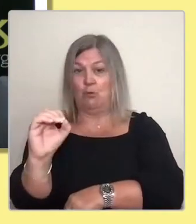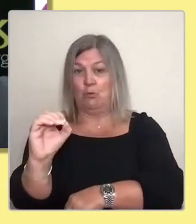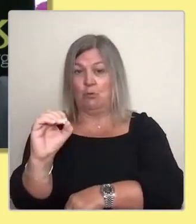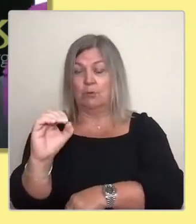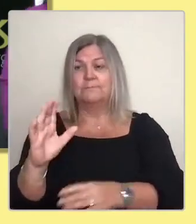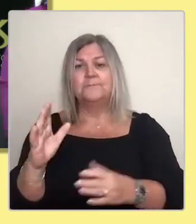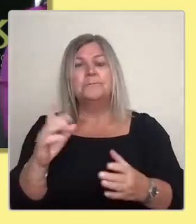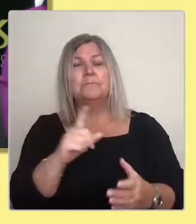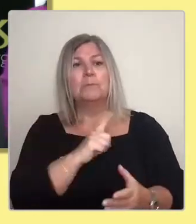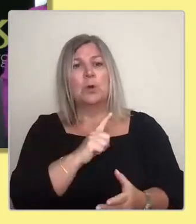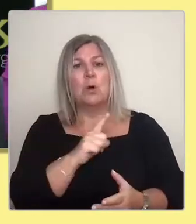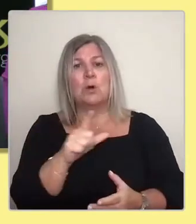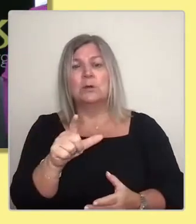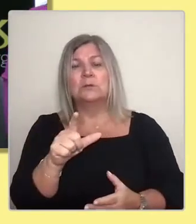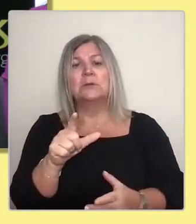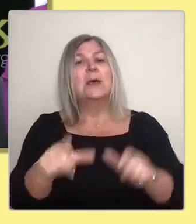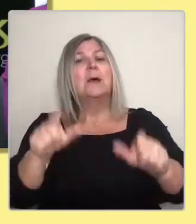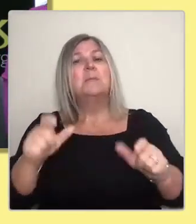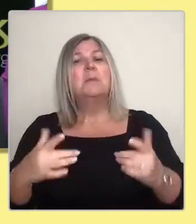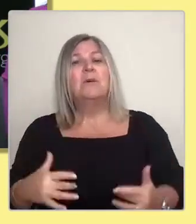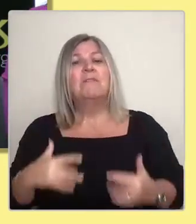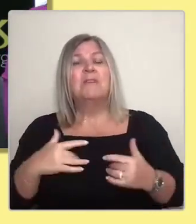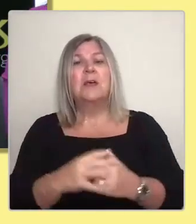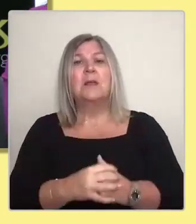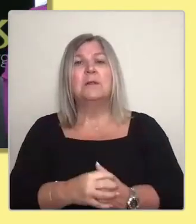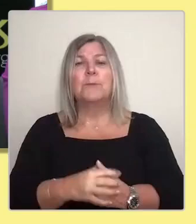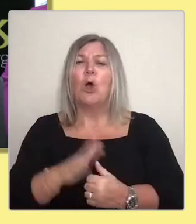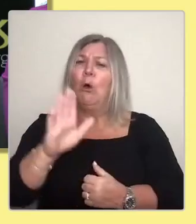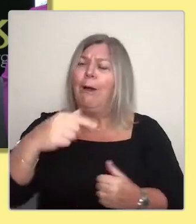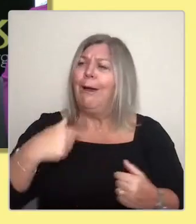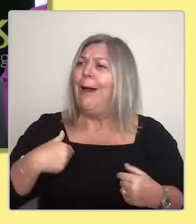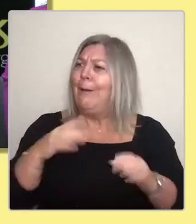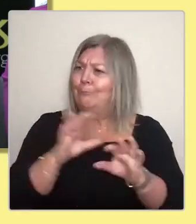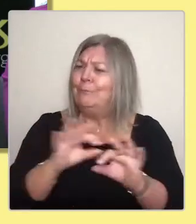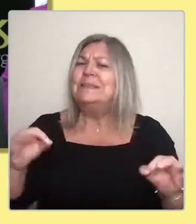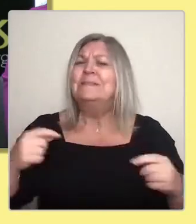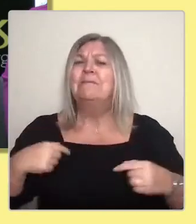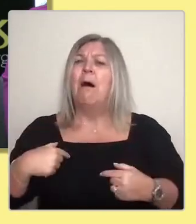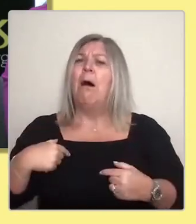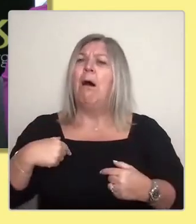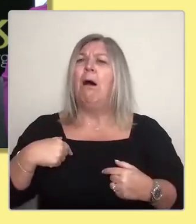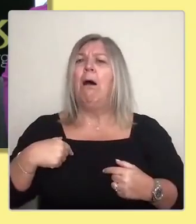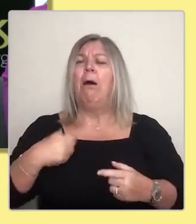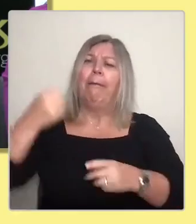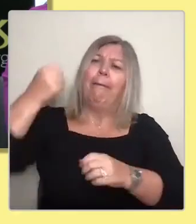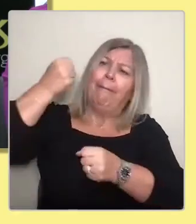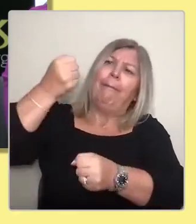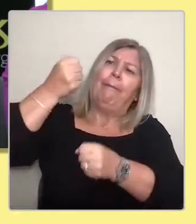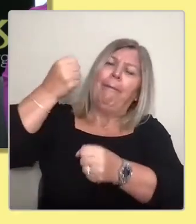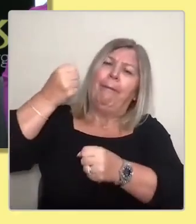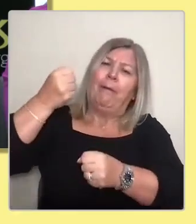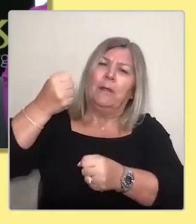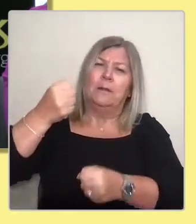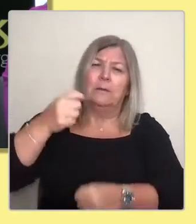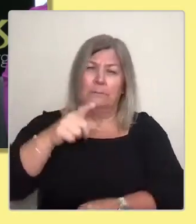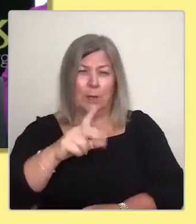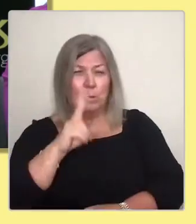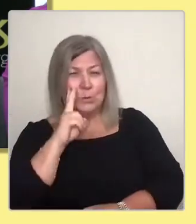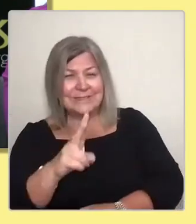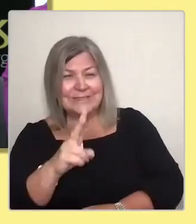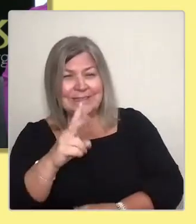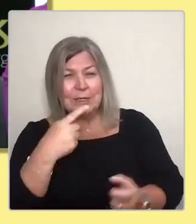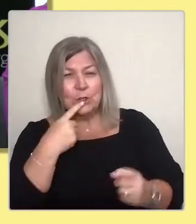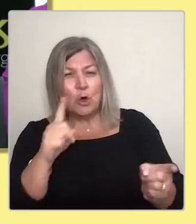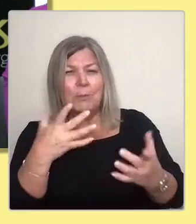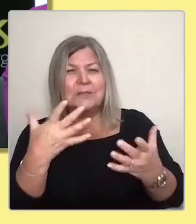because people may think that they're being peaceful in their protest, but I don't know if any of you saw the comments from Dr. I think it's Greg Irwin,